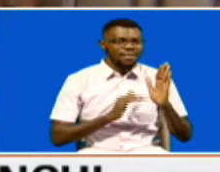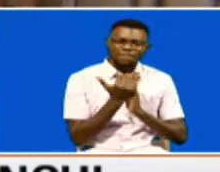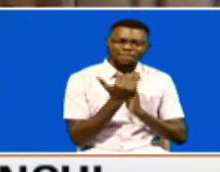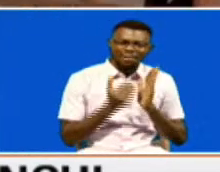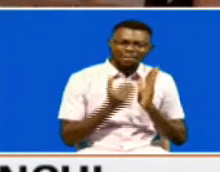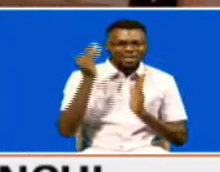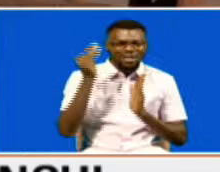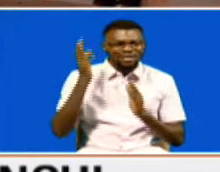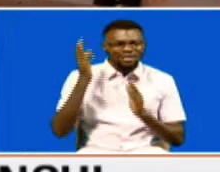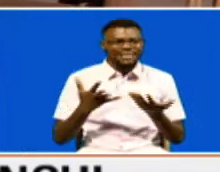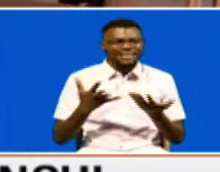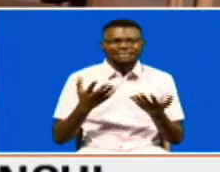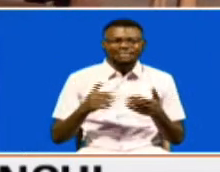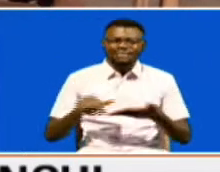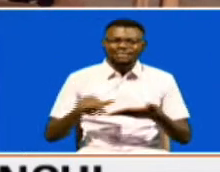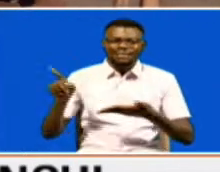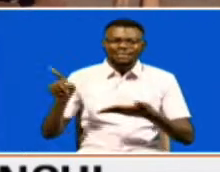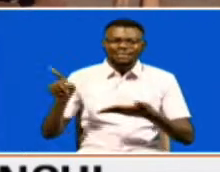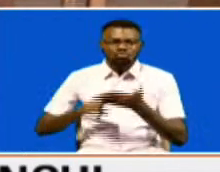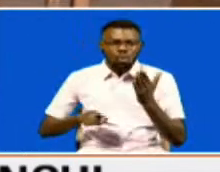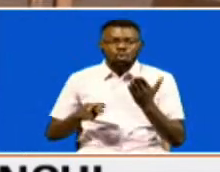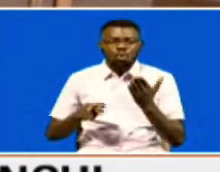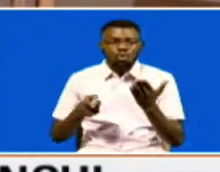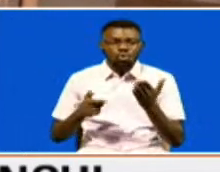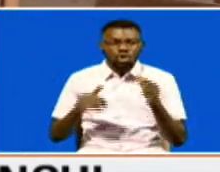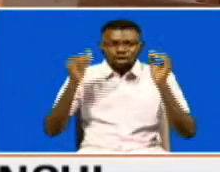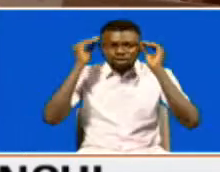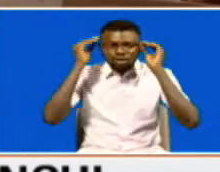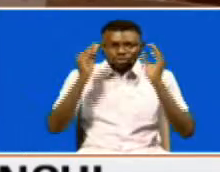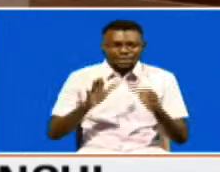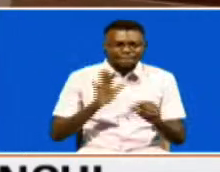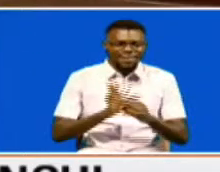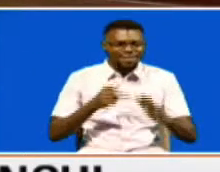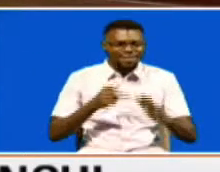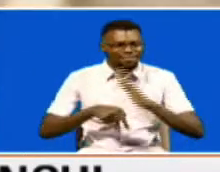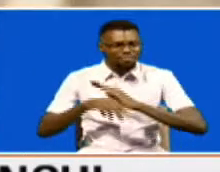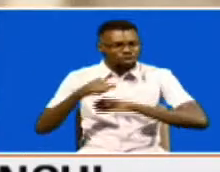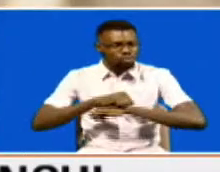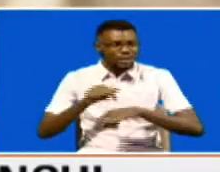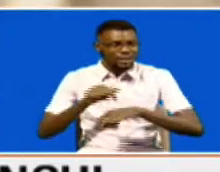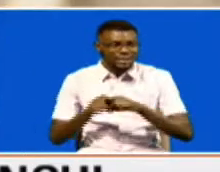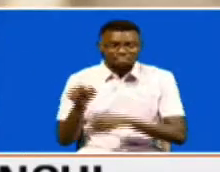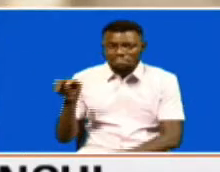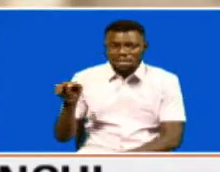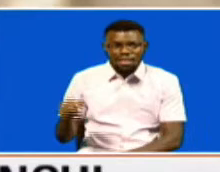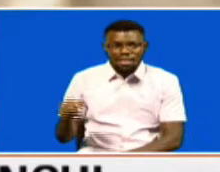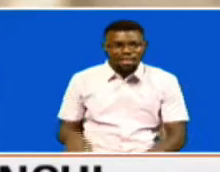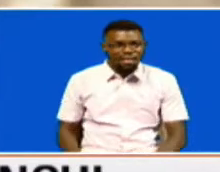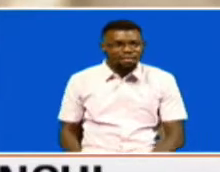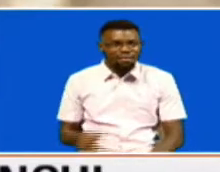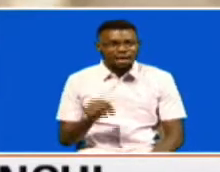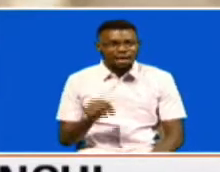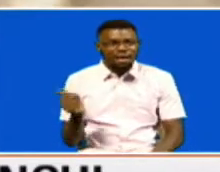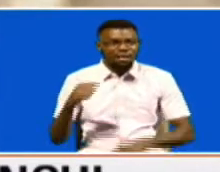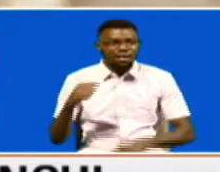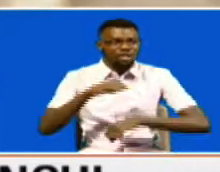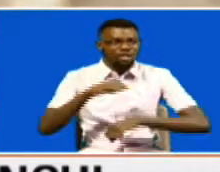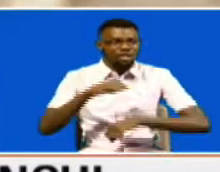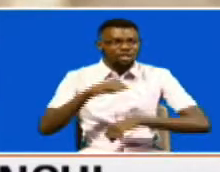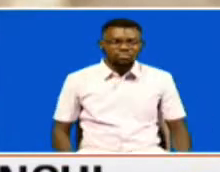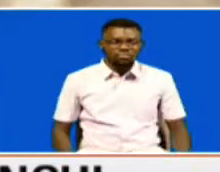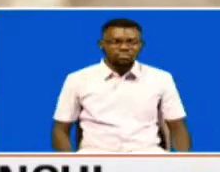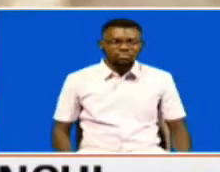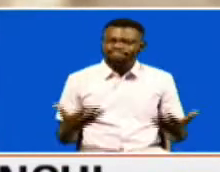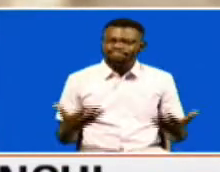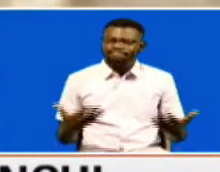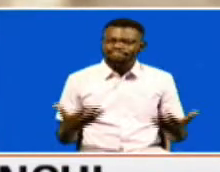kiasi kikubwa, haswa miongoni mwa wanafunzi wa shule za msingi kama hii. Some schools are suspended for some time